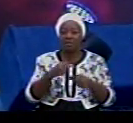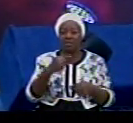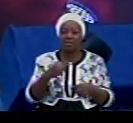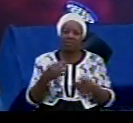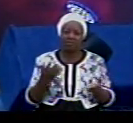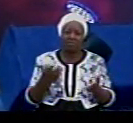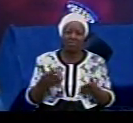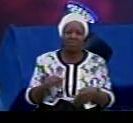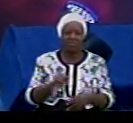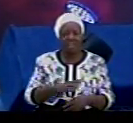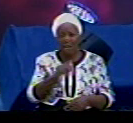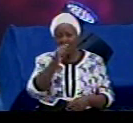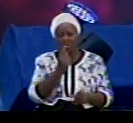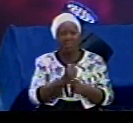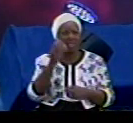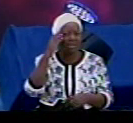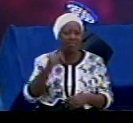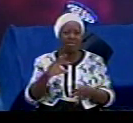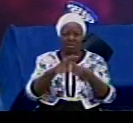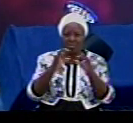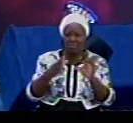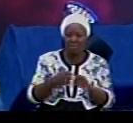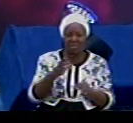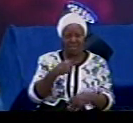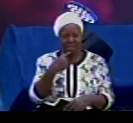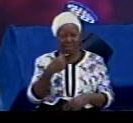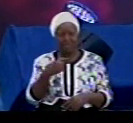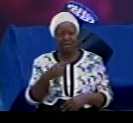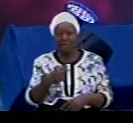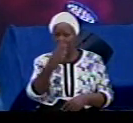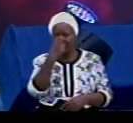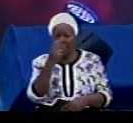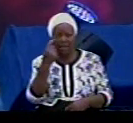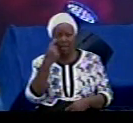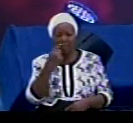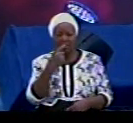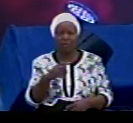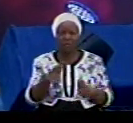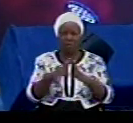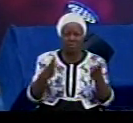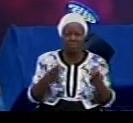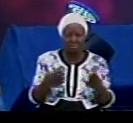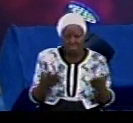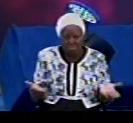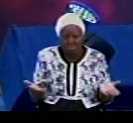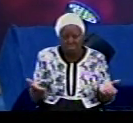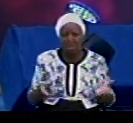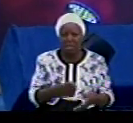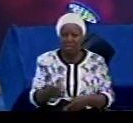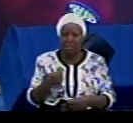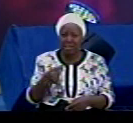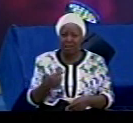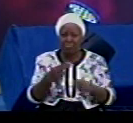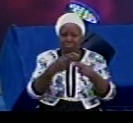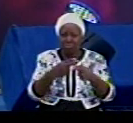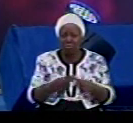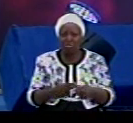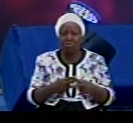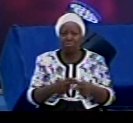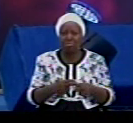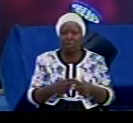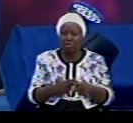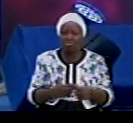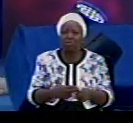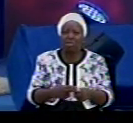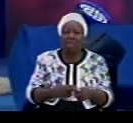stories. They said, blind eyes opened. They said, short leg grew out. They